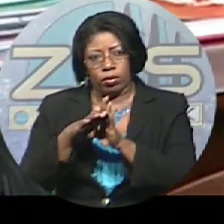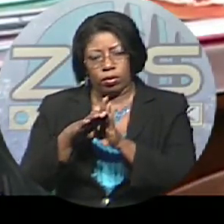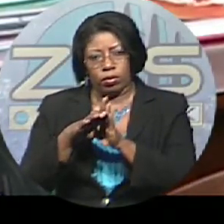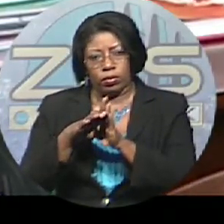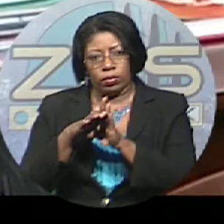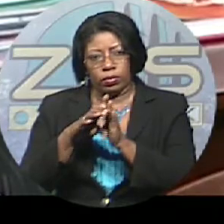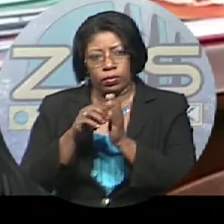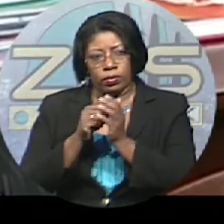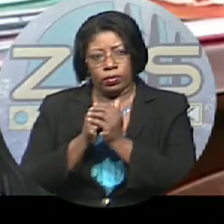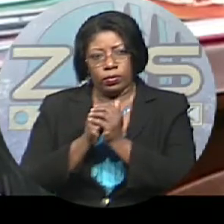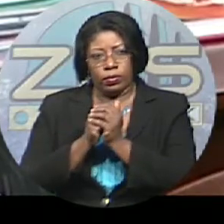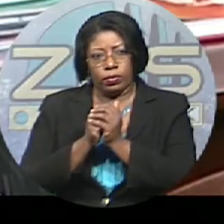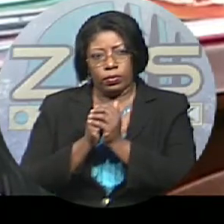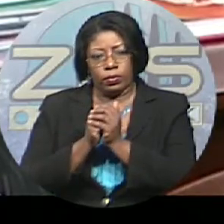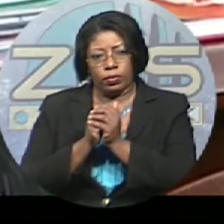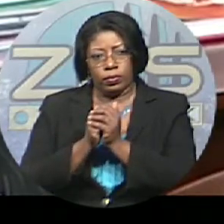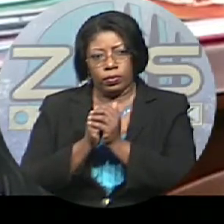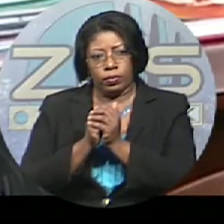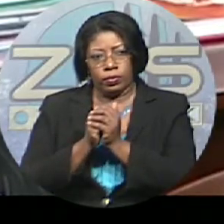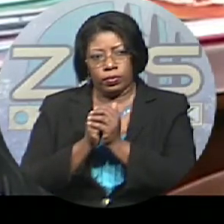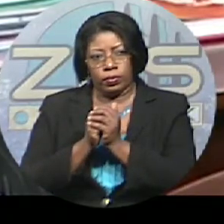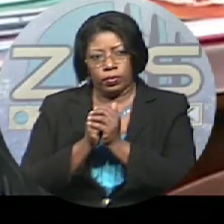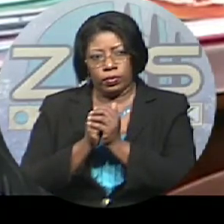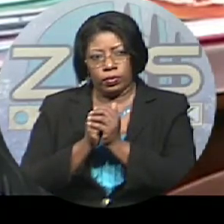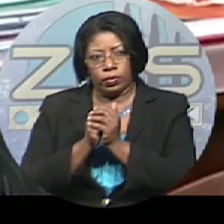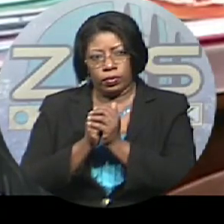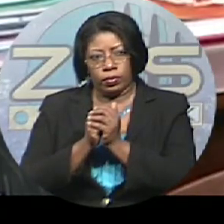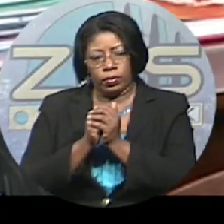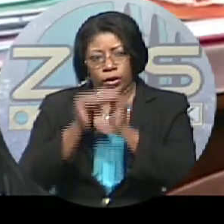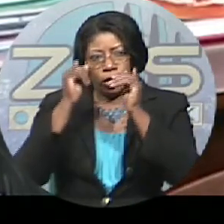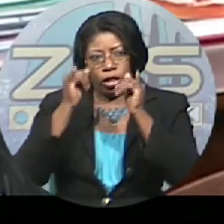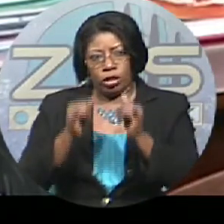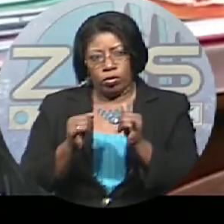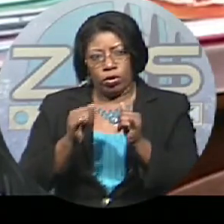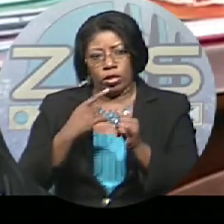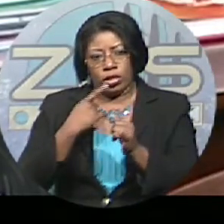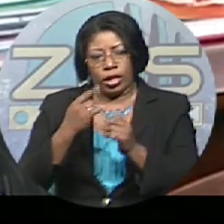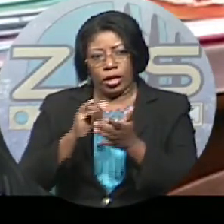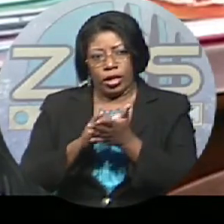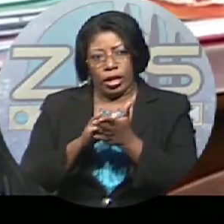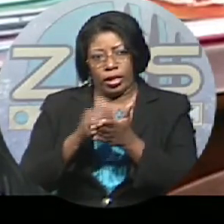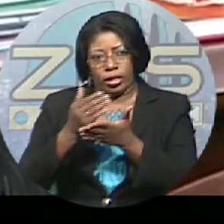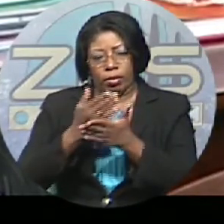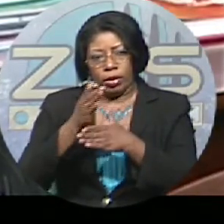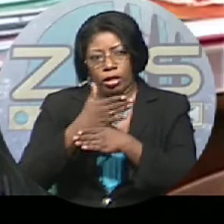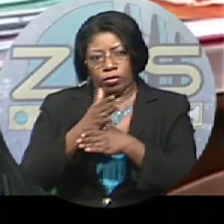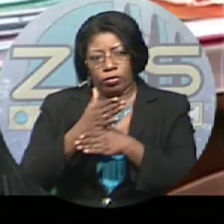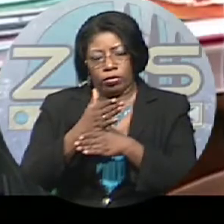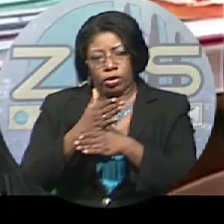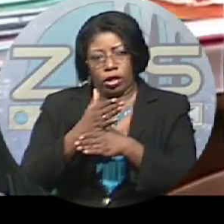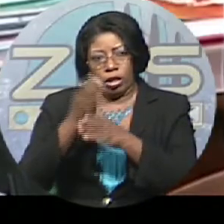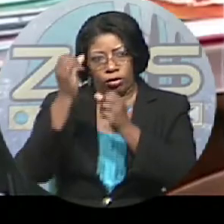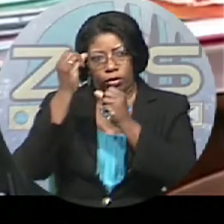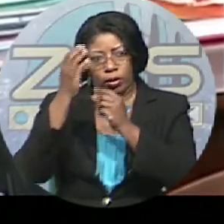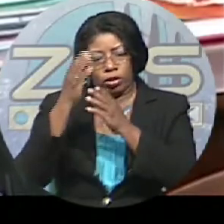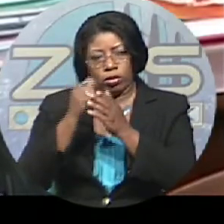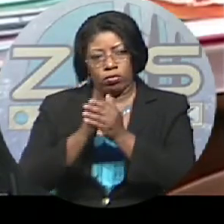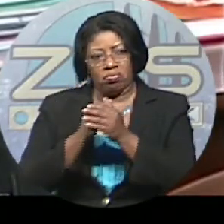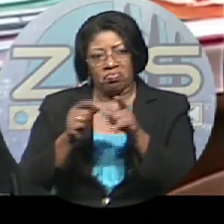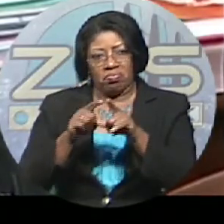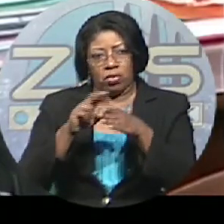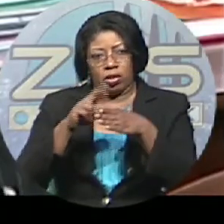of what we are faced with in this country also, individuals feel that information that they may share will result